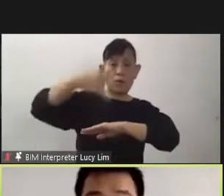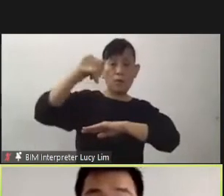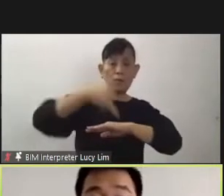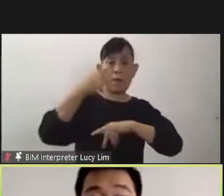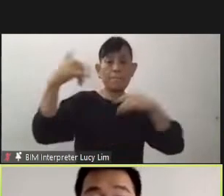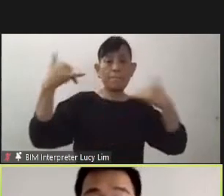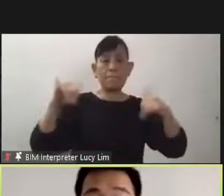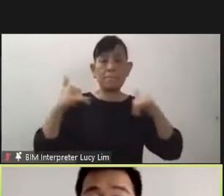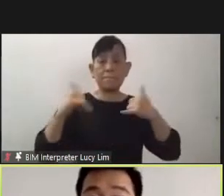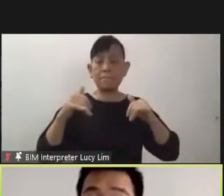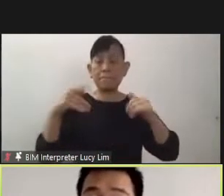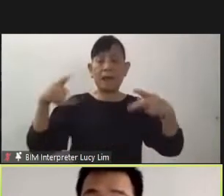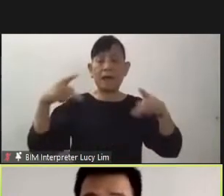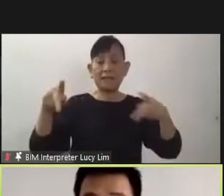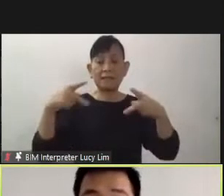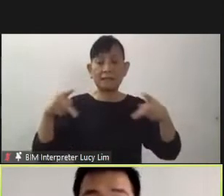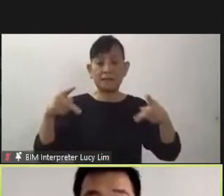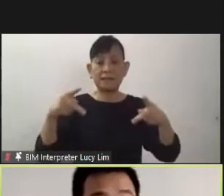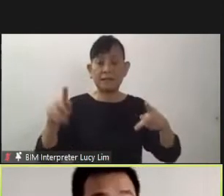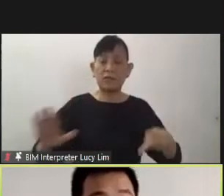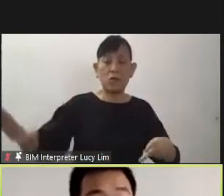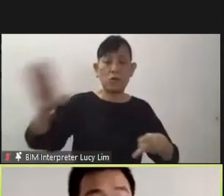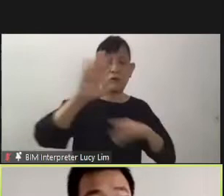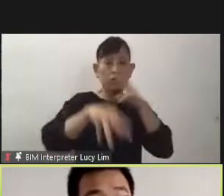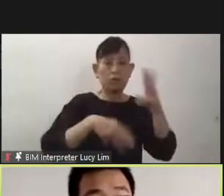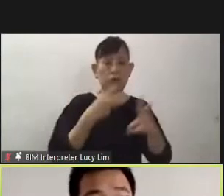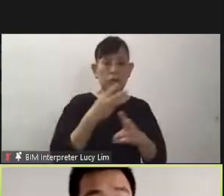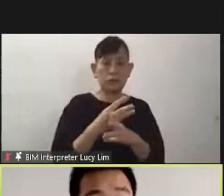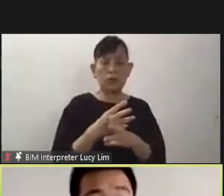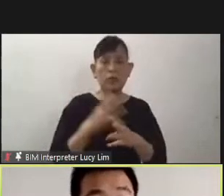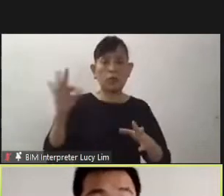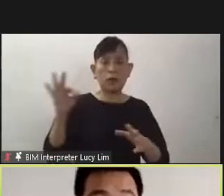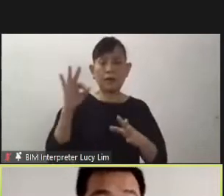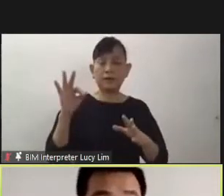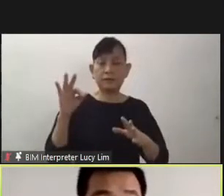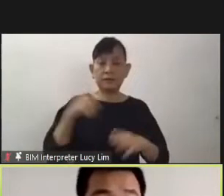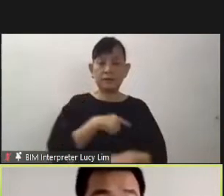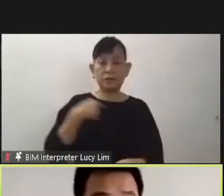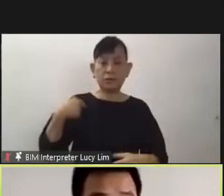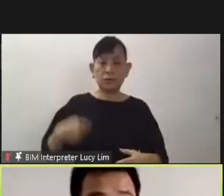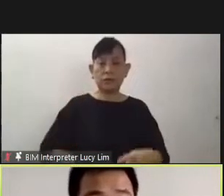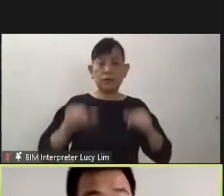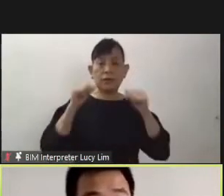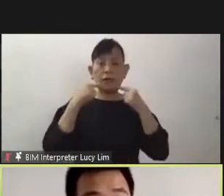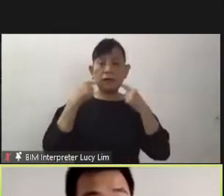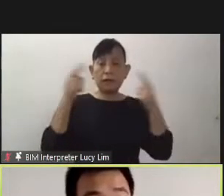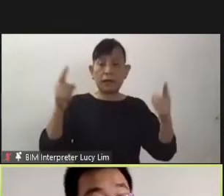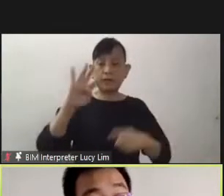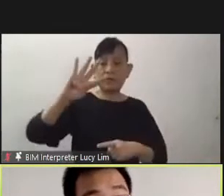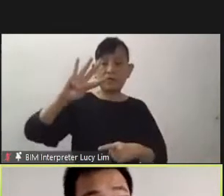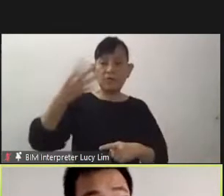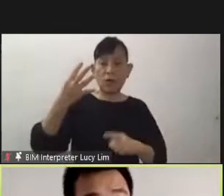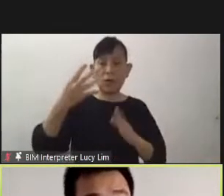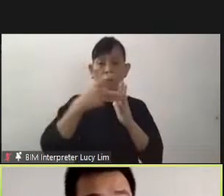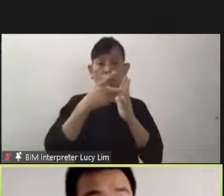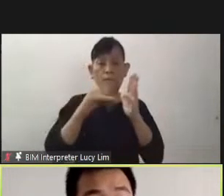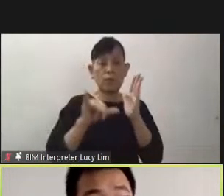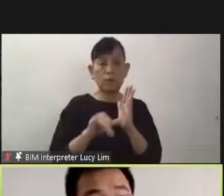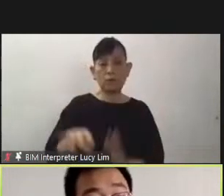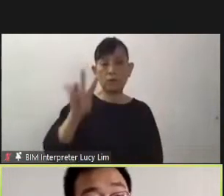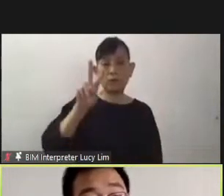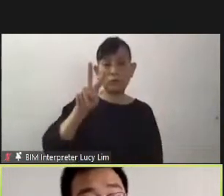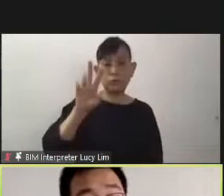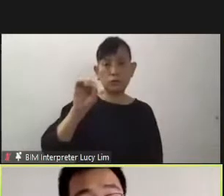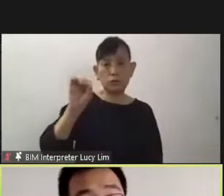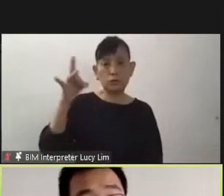the world. When China closed its door, when China announced its national sword policy in 2018,